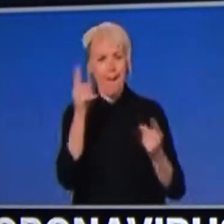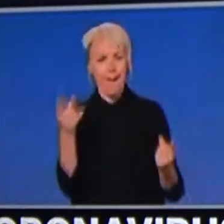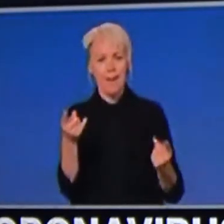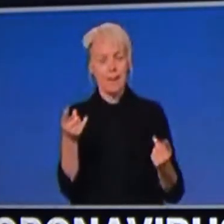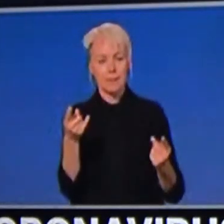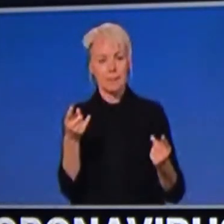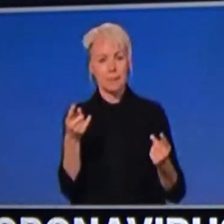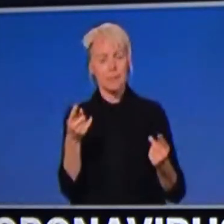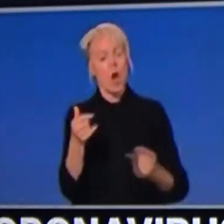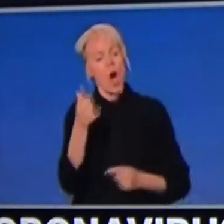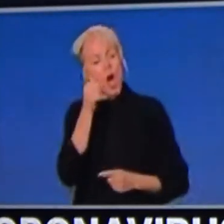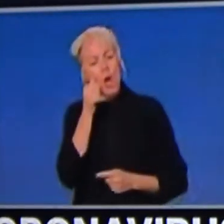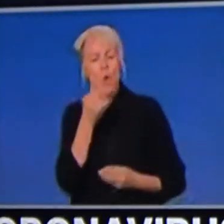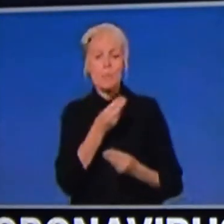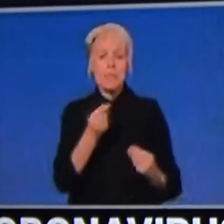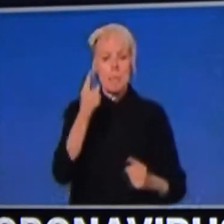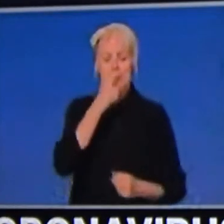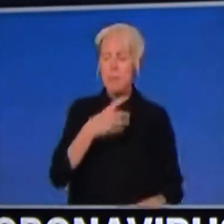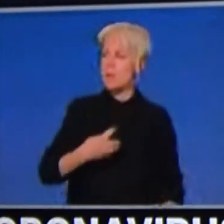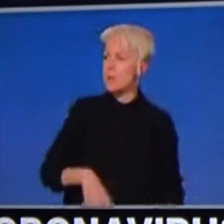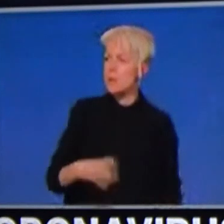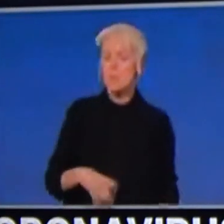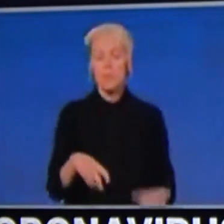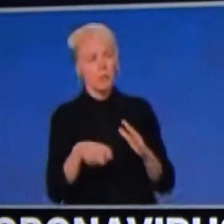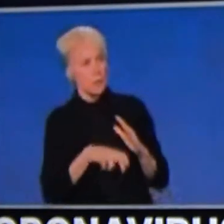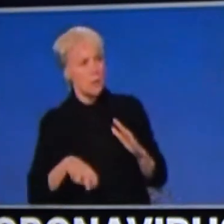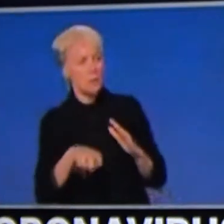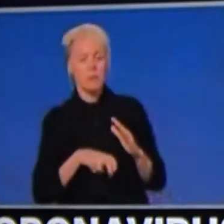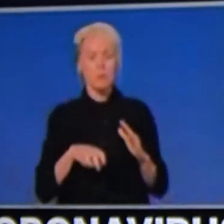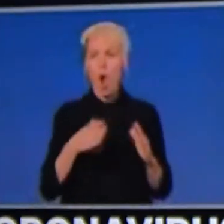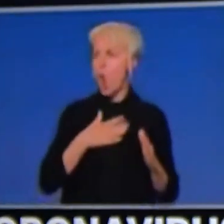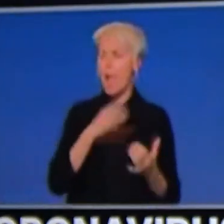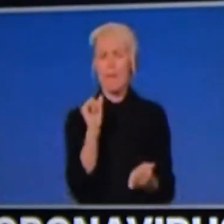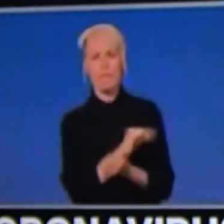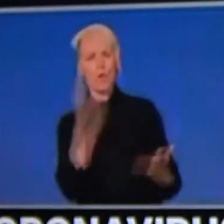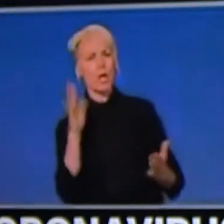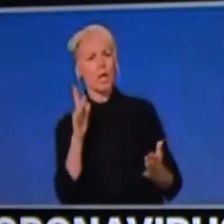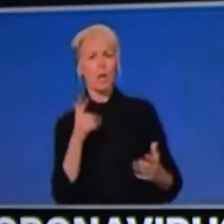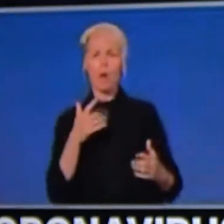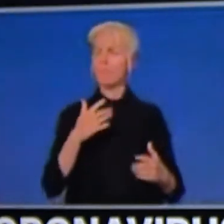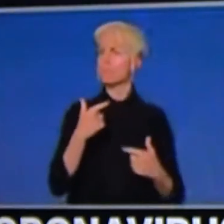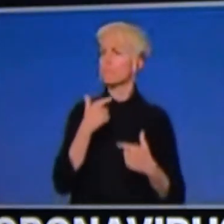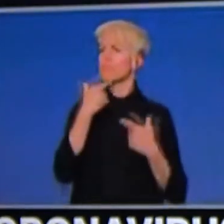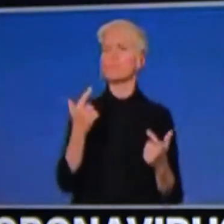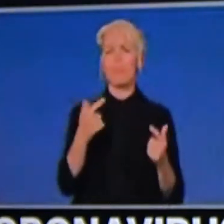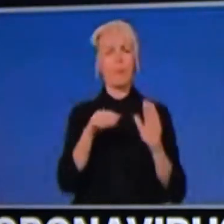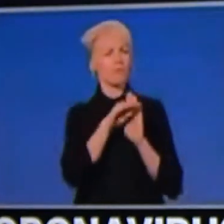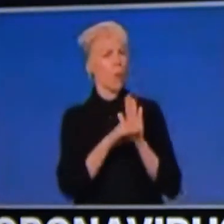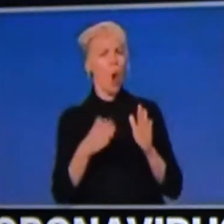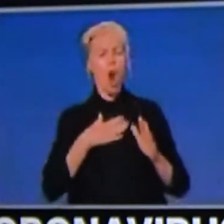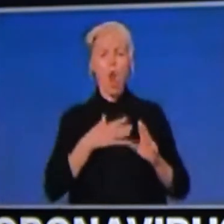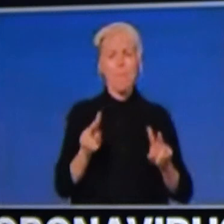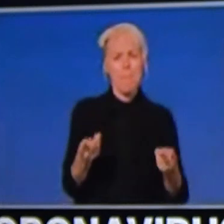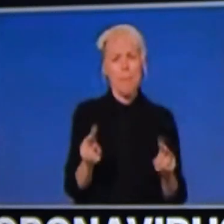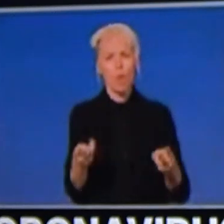bit in parts of the country, and that's understandable. We like our freedoms. We like to be able to do what we want to do. We like having the